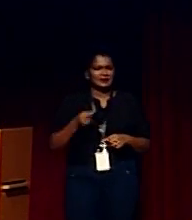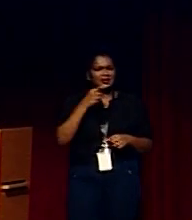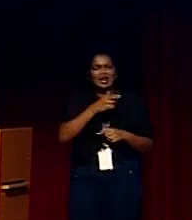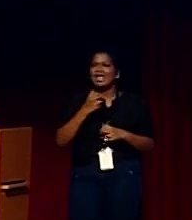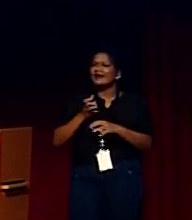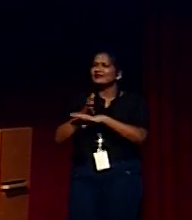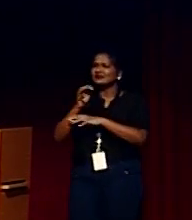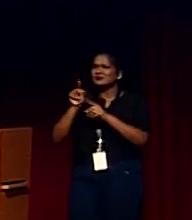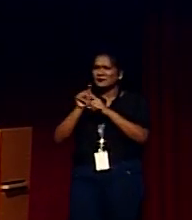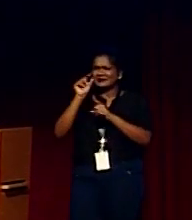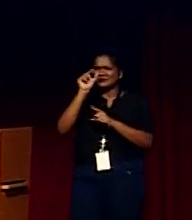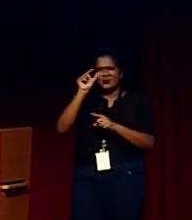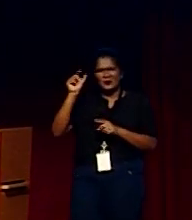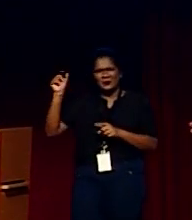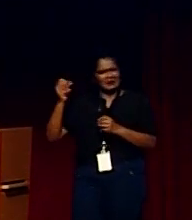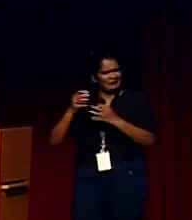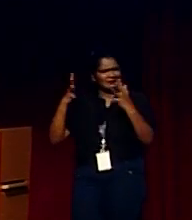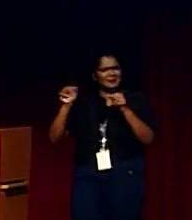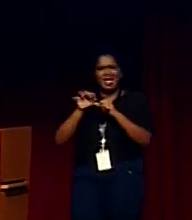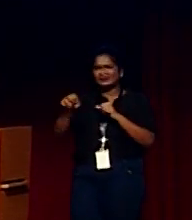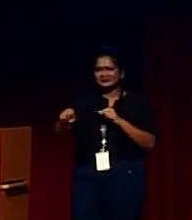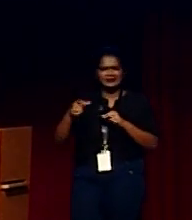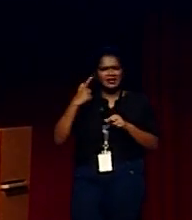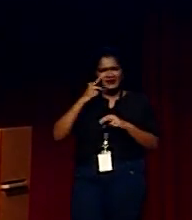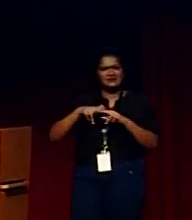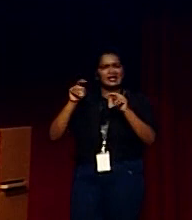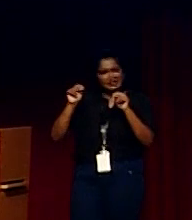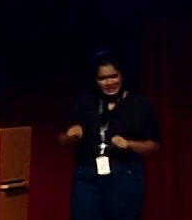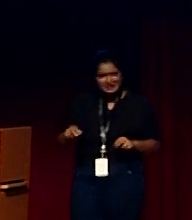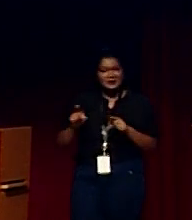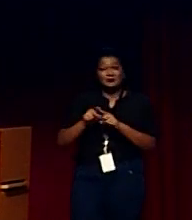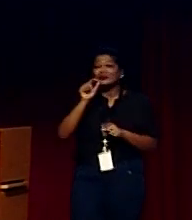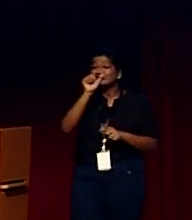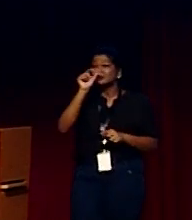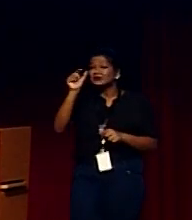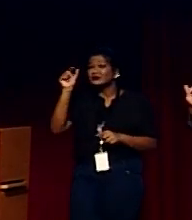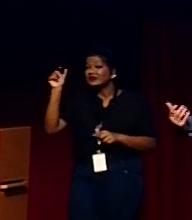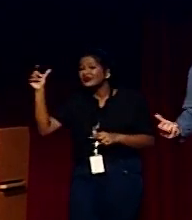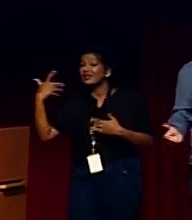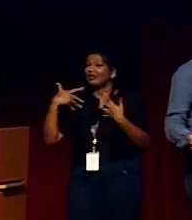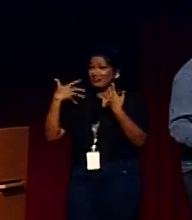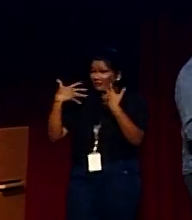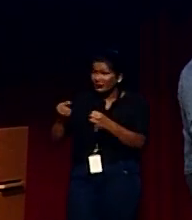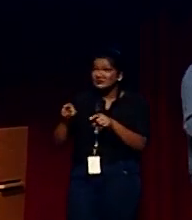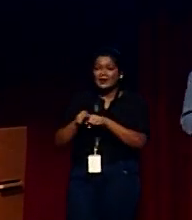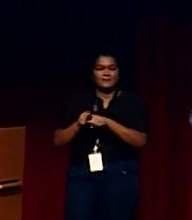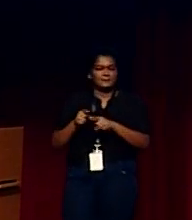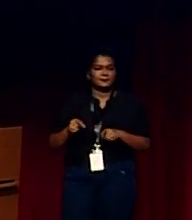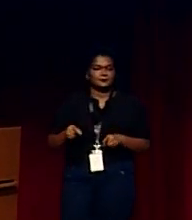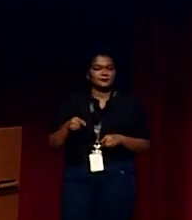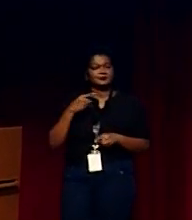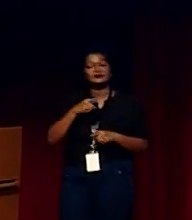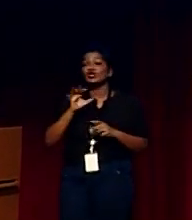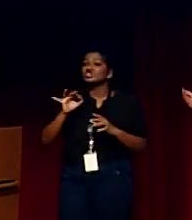effectively specifies things like the grid axis if you need any. It specifies things like functions that you want to have plotted, and